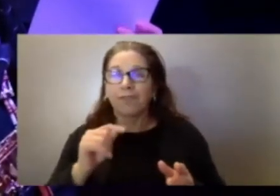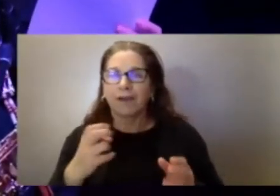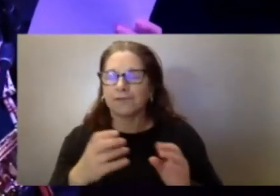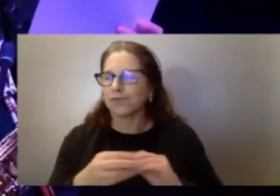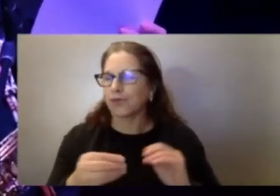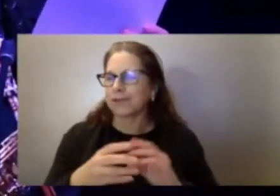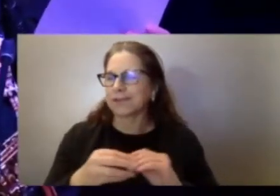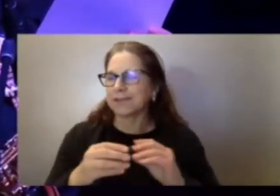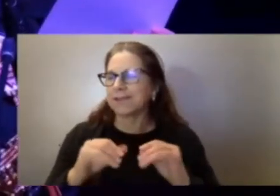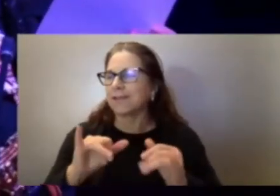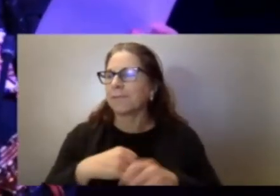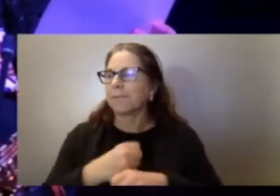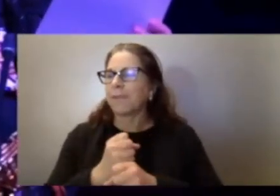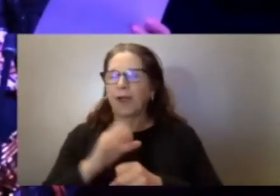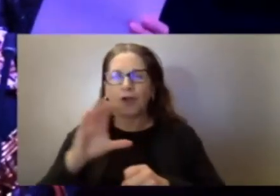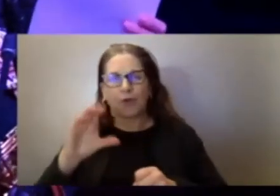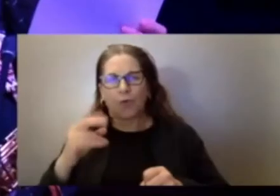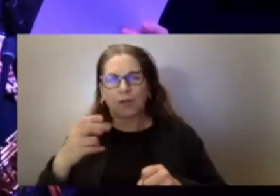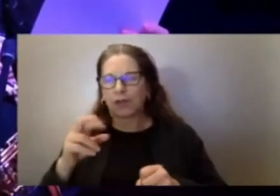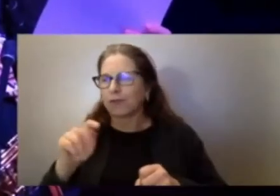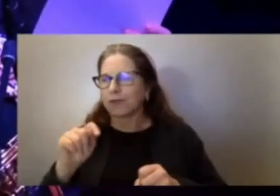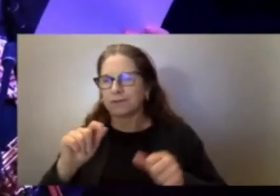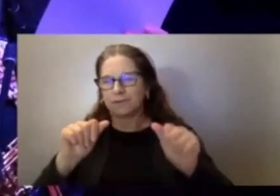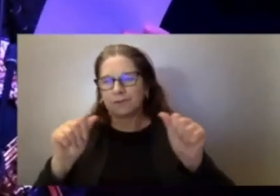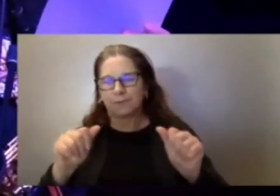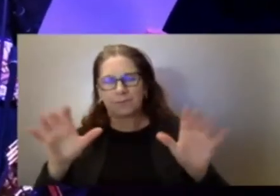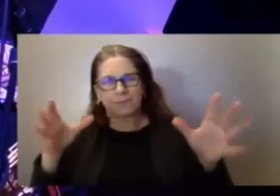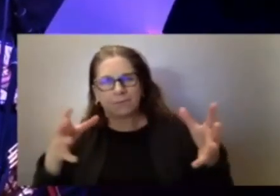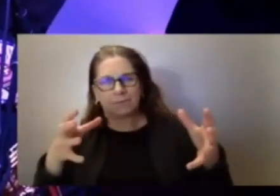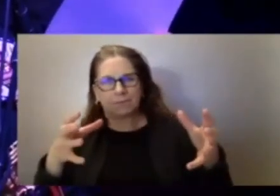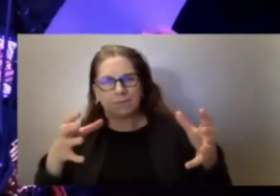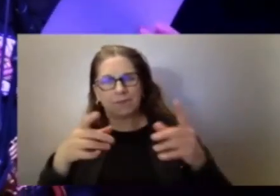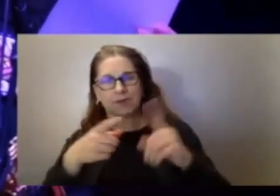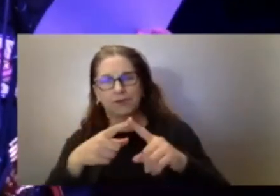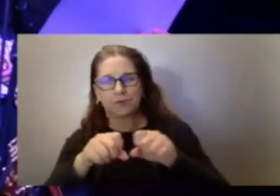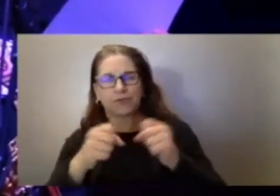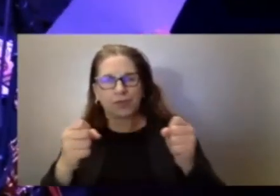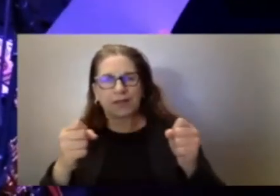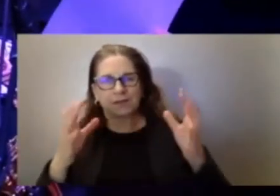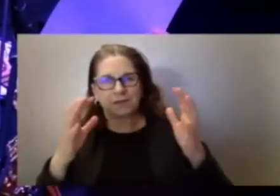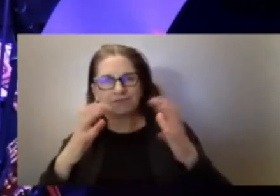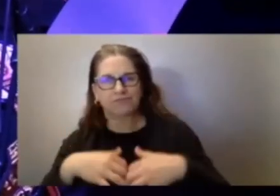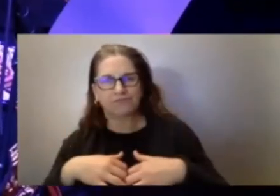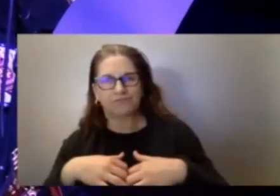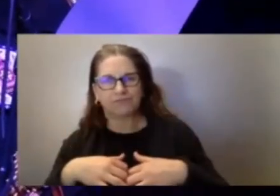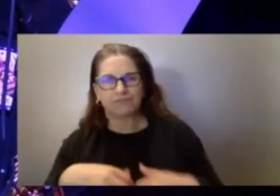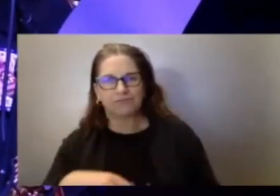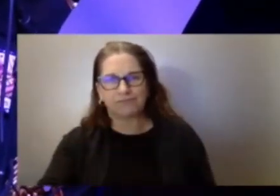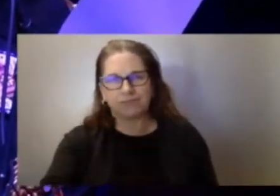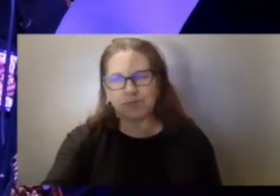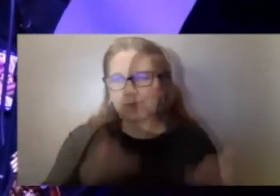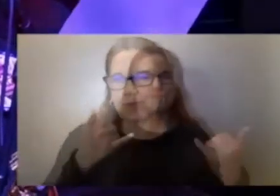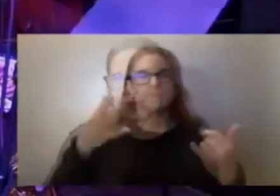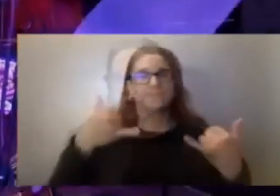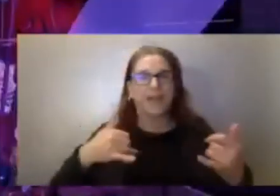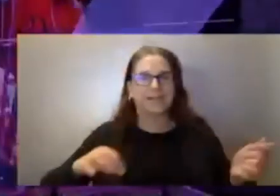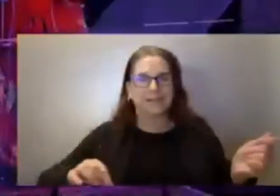place. We make a coherent shape. We make a coherent shape to